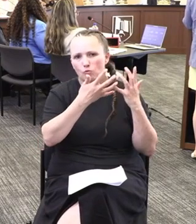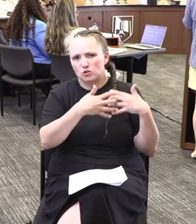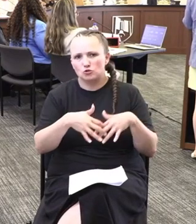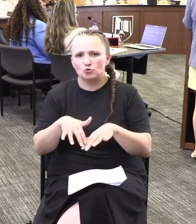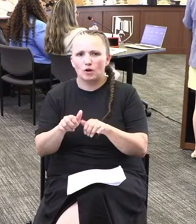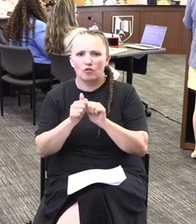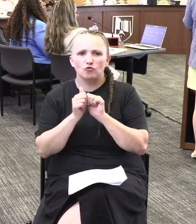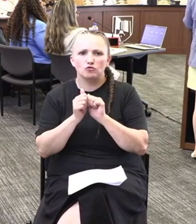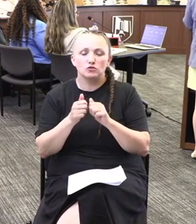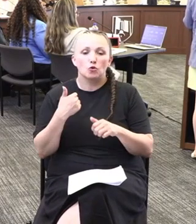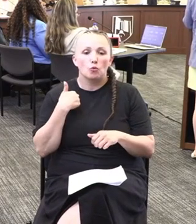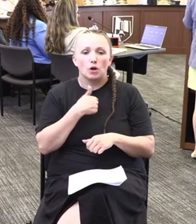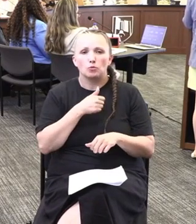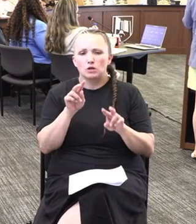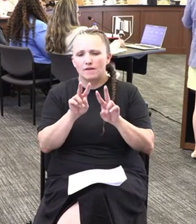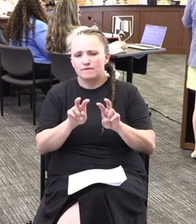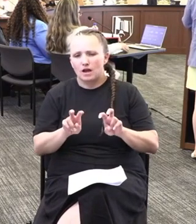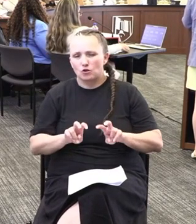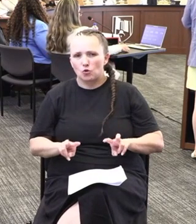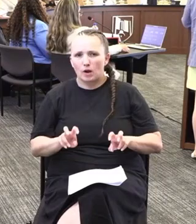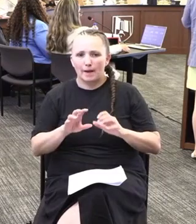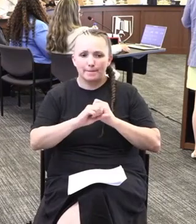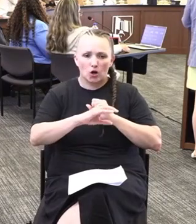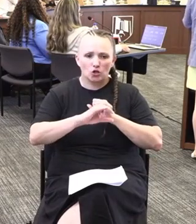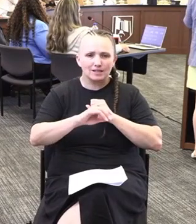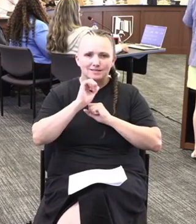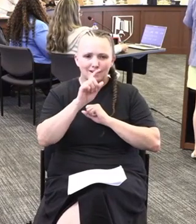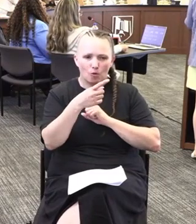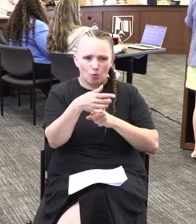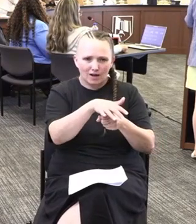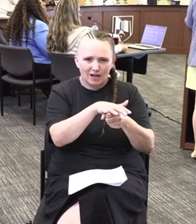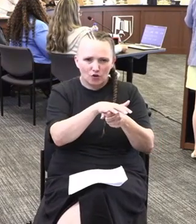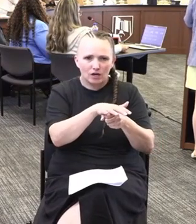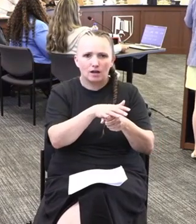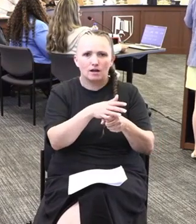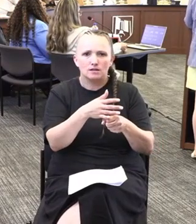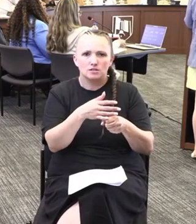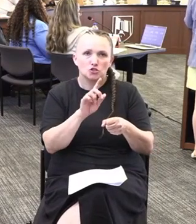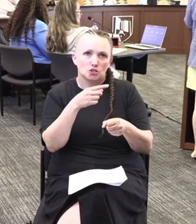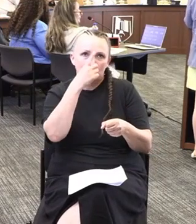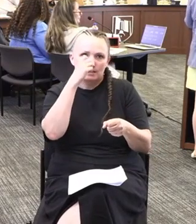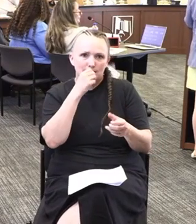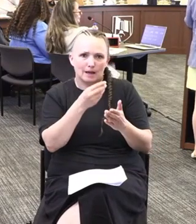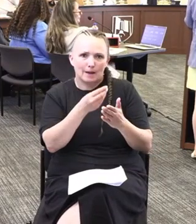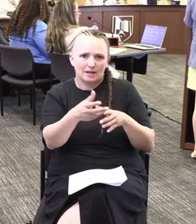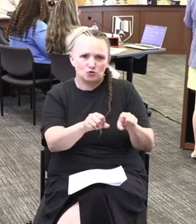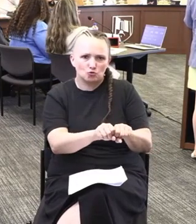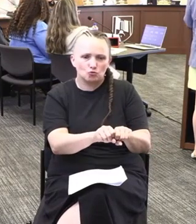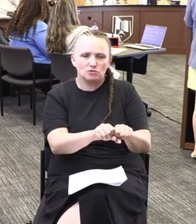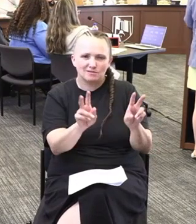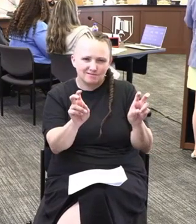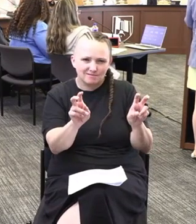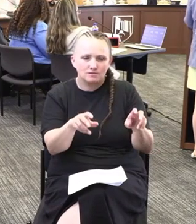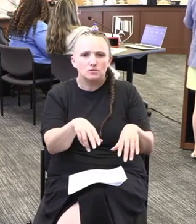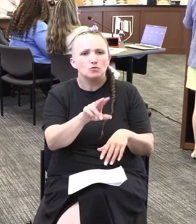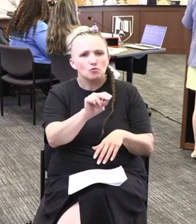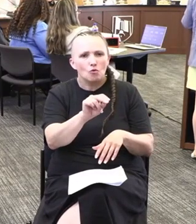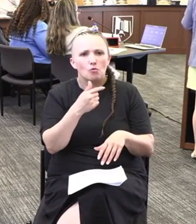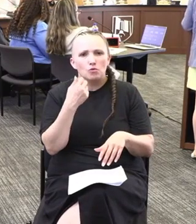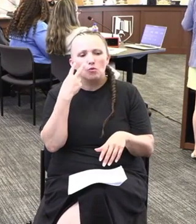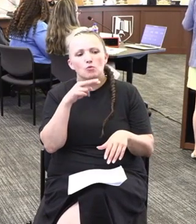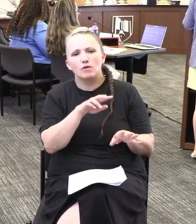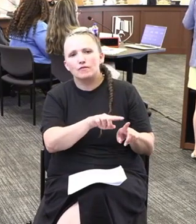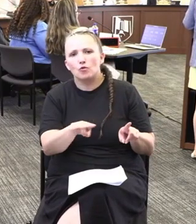evaluate marketing, we're not looking for one moment that drives enrollment because they're not buying the shoes. We're looking for the movement across